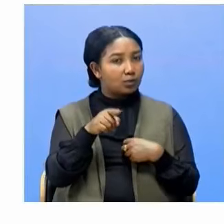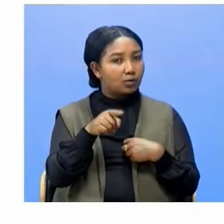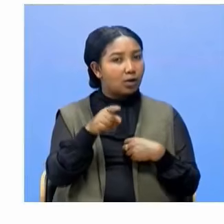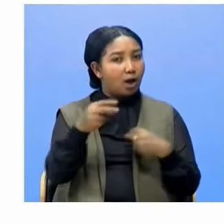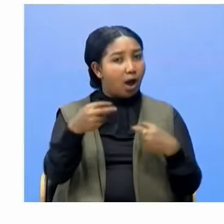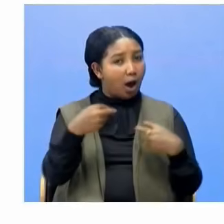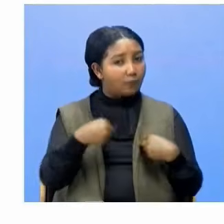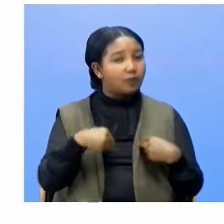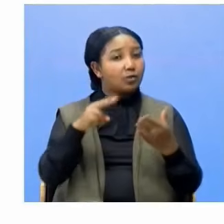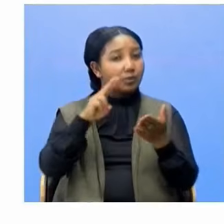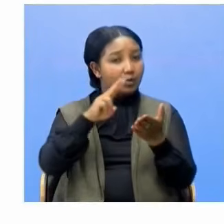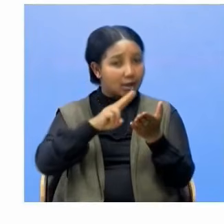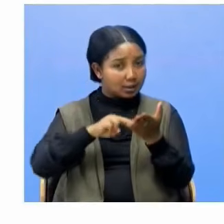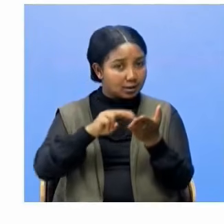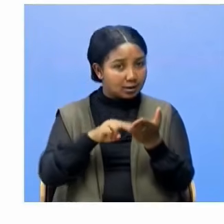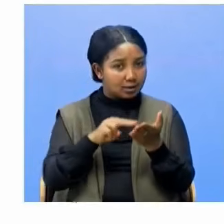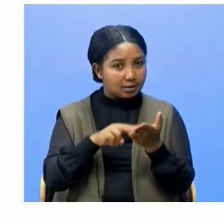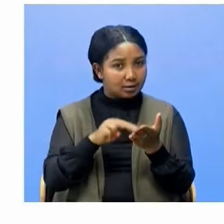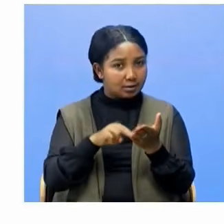read